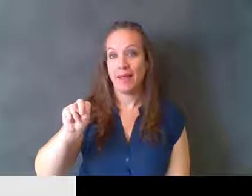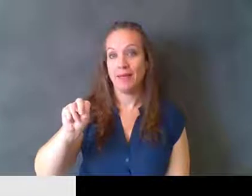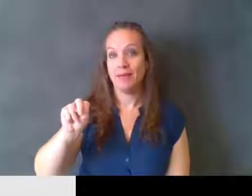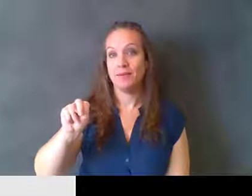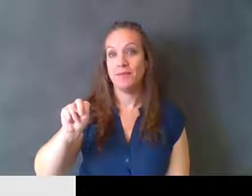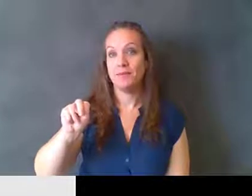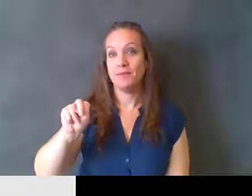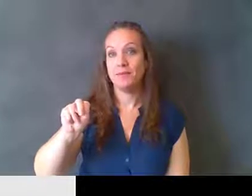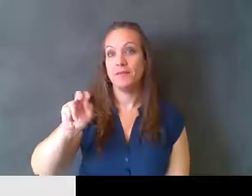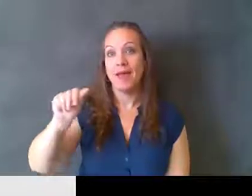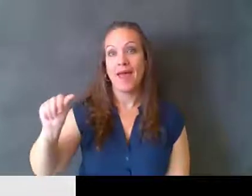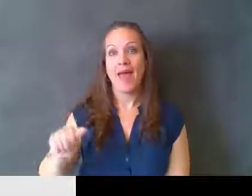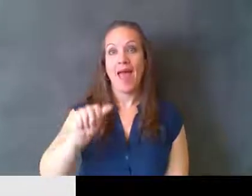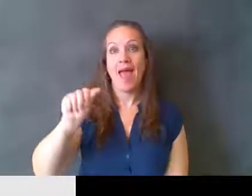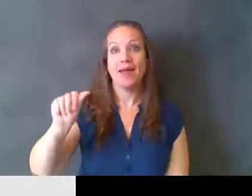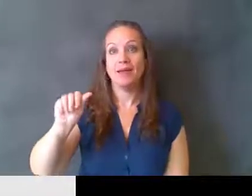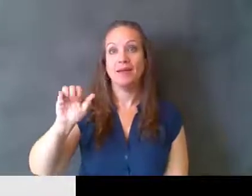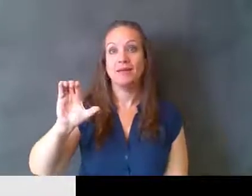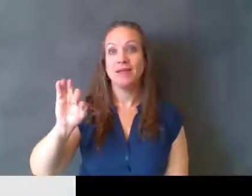at